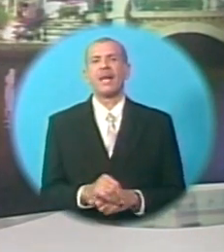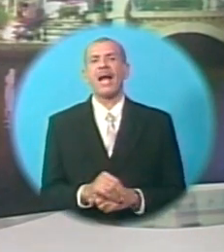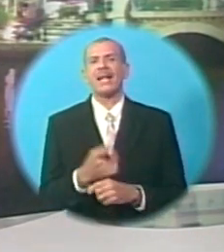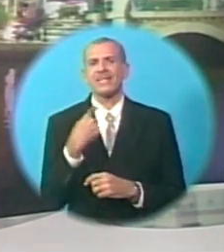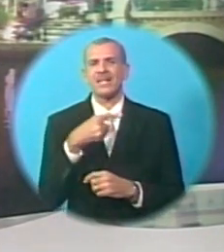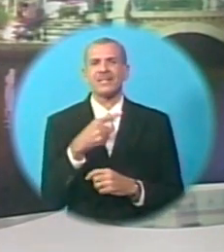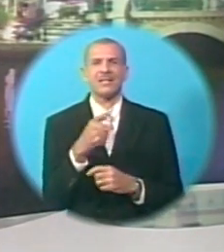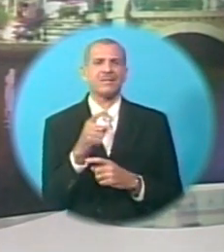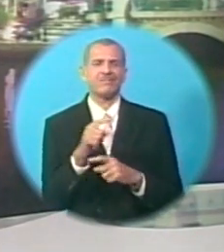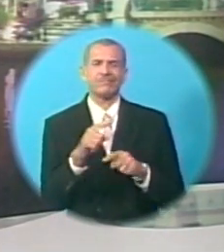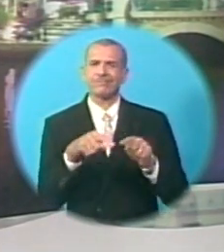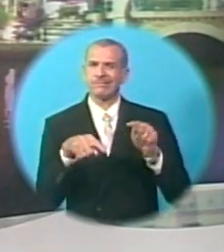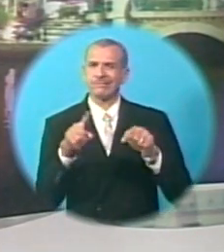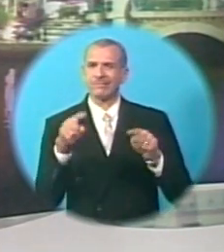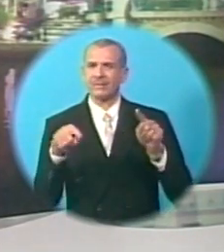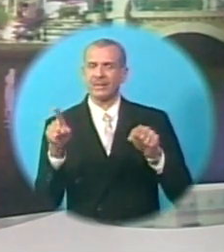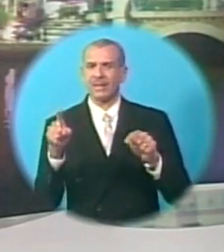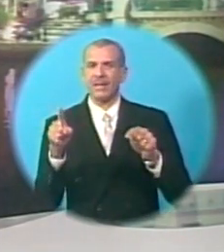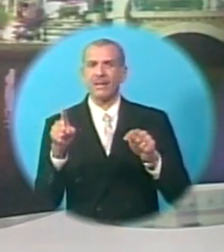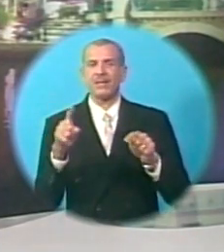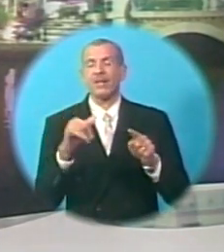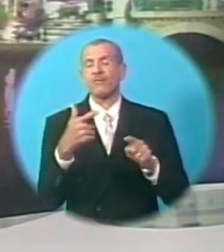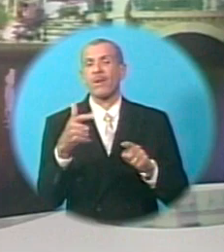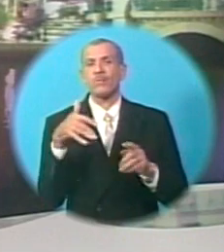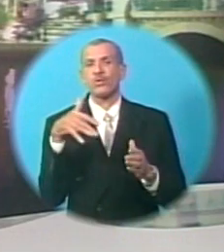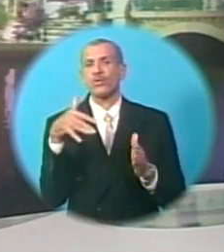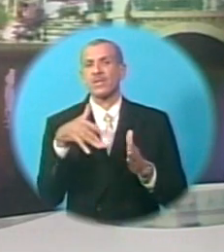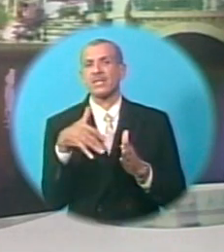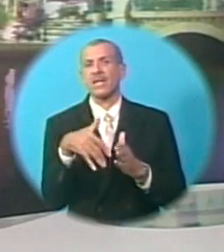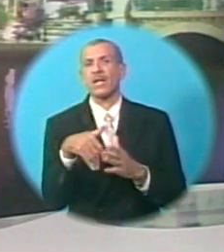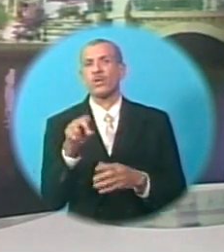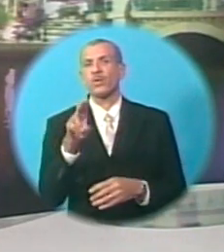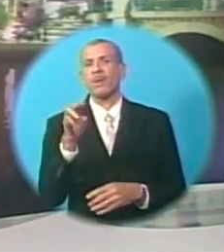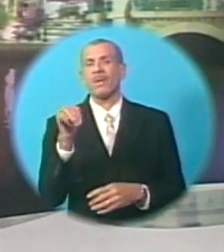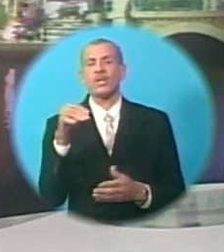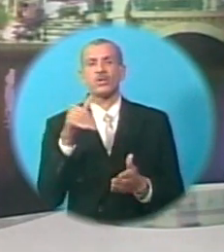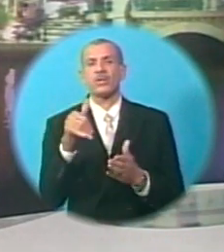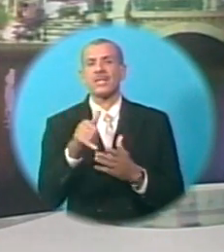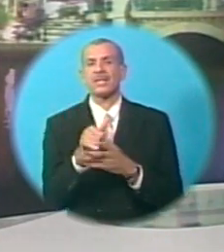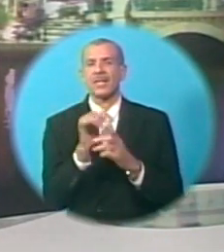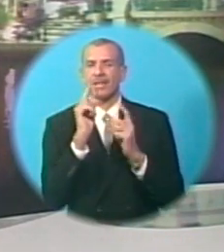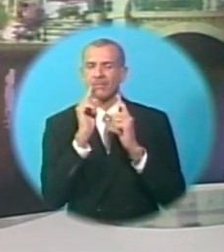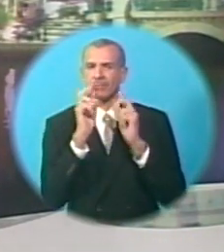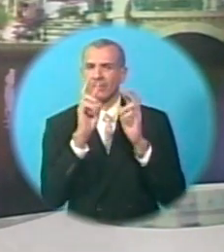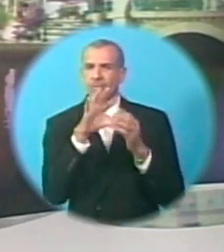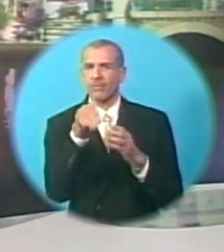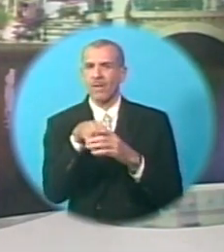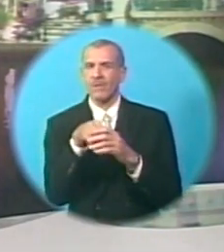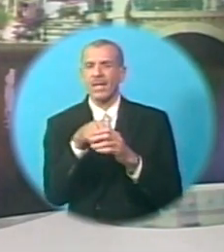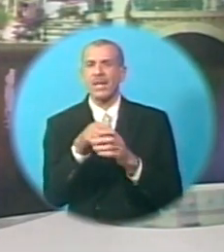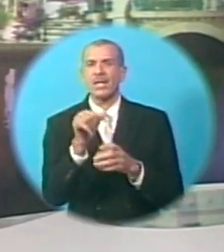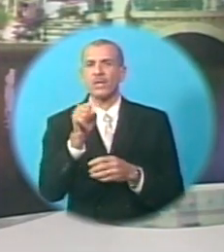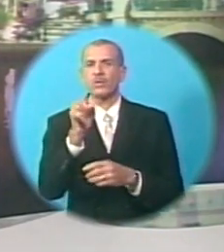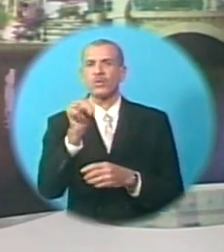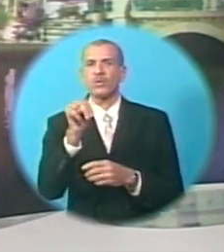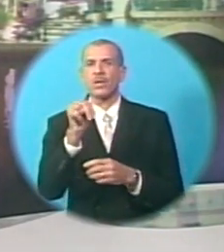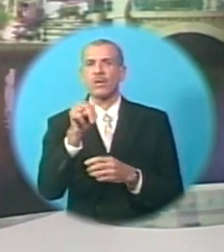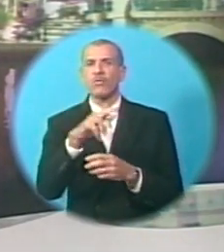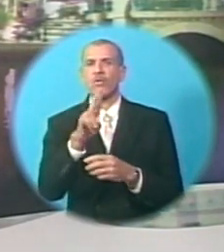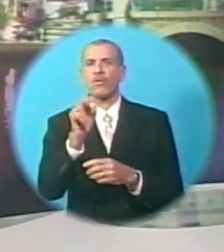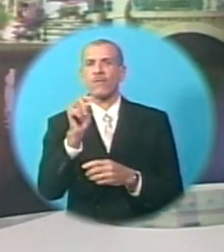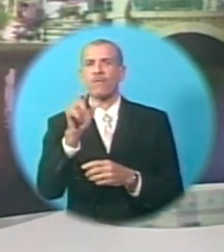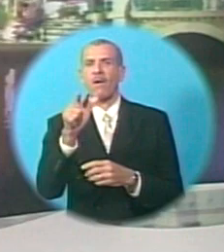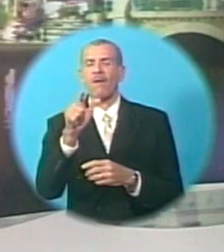among prospective students. In addition, UWI students are weighing in on recent issues about the Student Revolving Loan Fund. Kareem